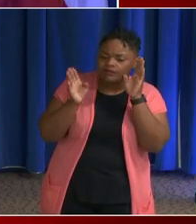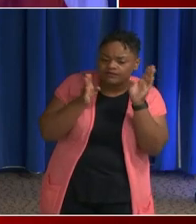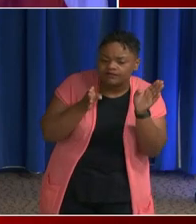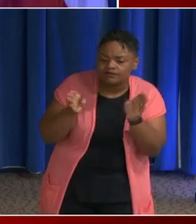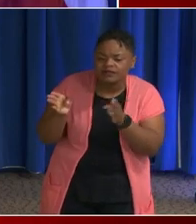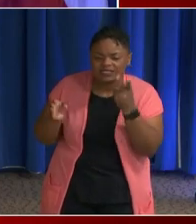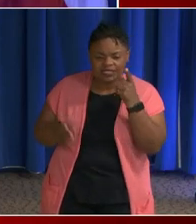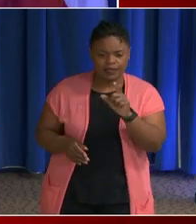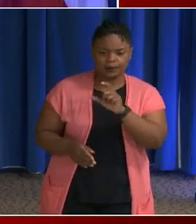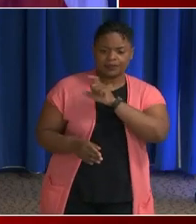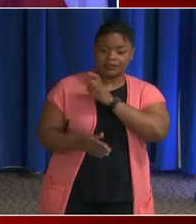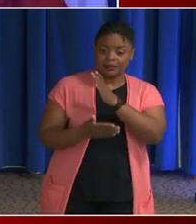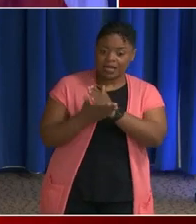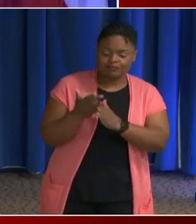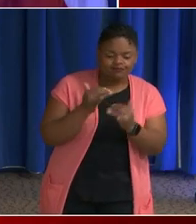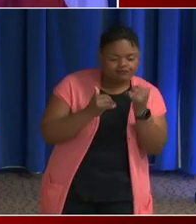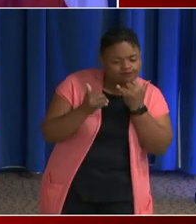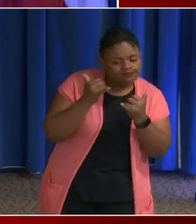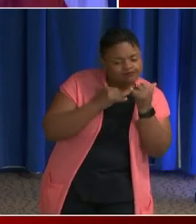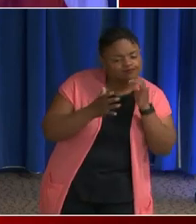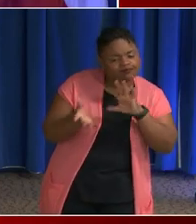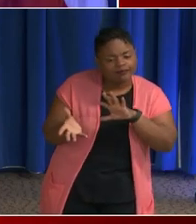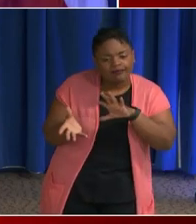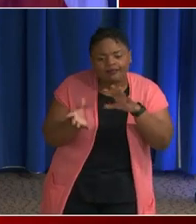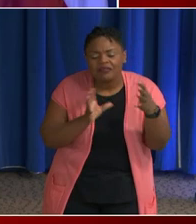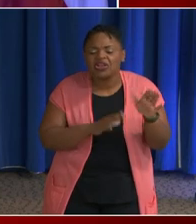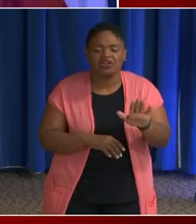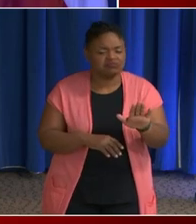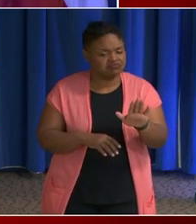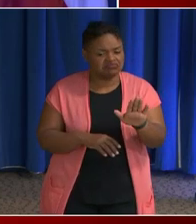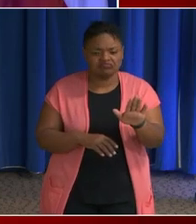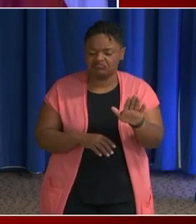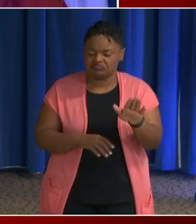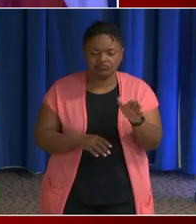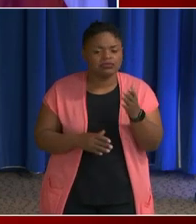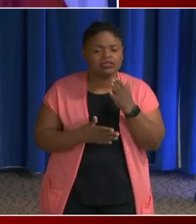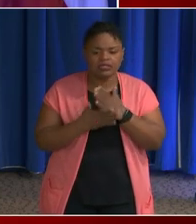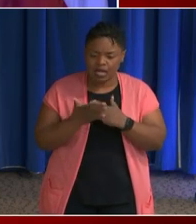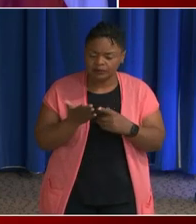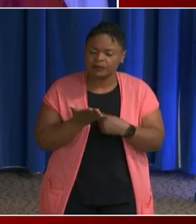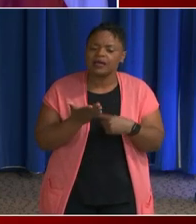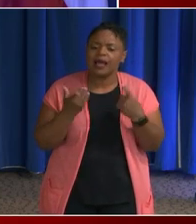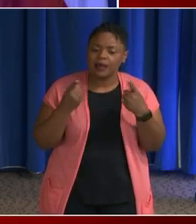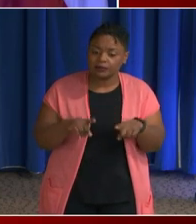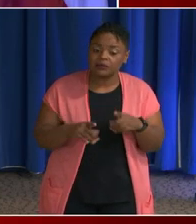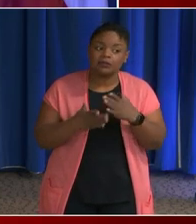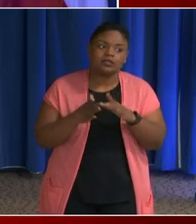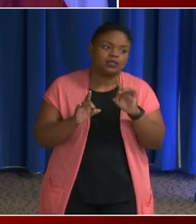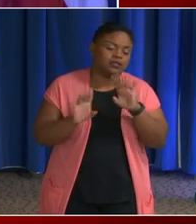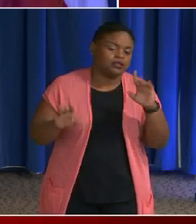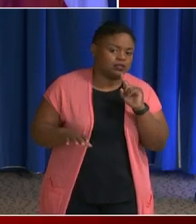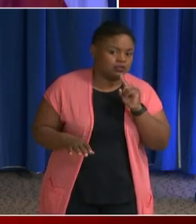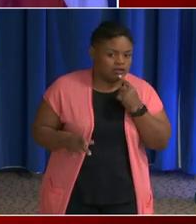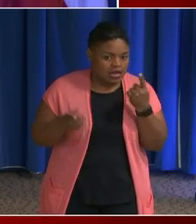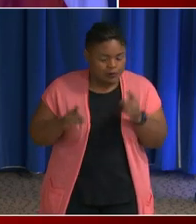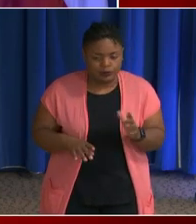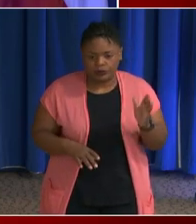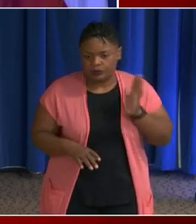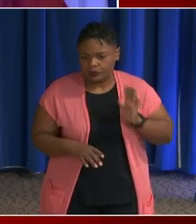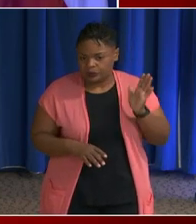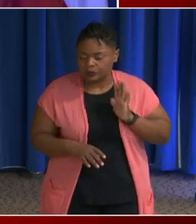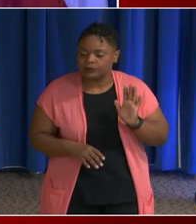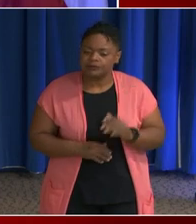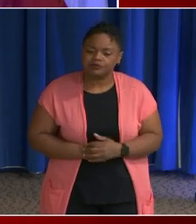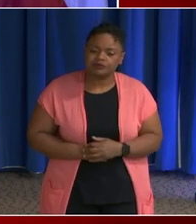misconduct, very legitimate concerns about police misconduct, actually some very heinous issues with regard to police misconduct,